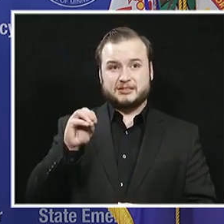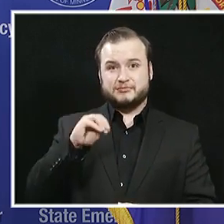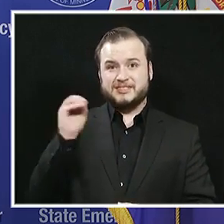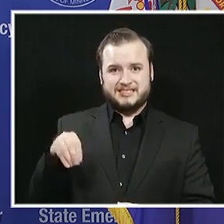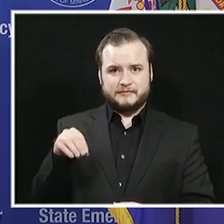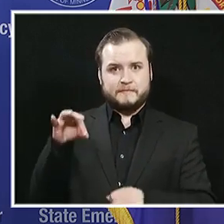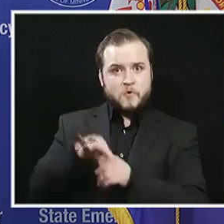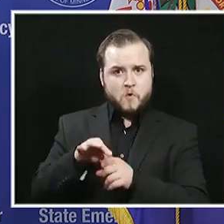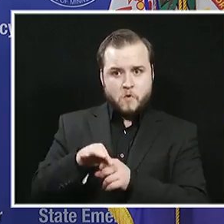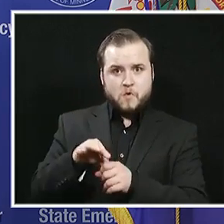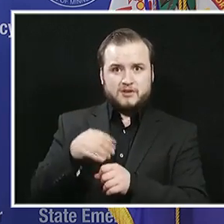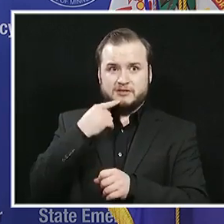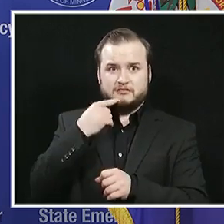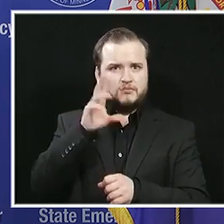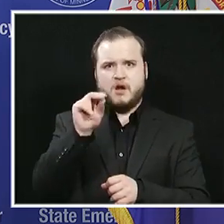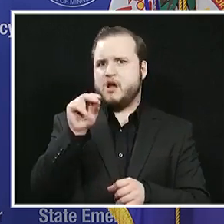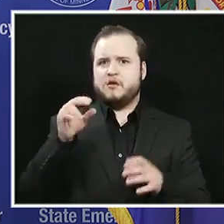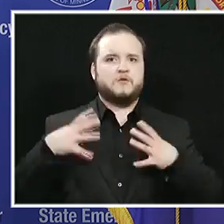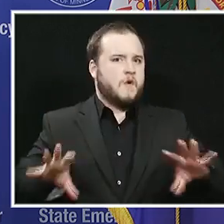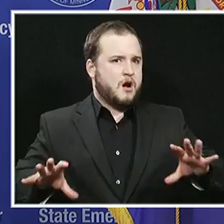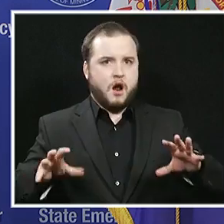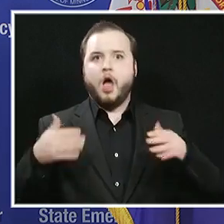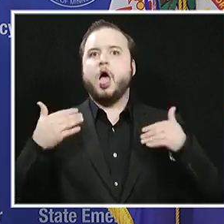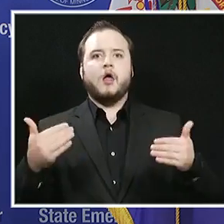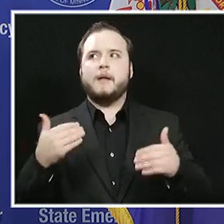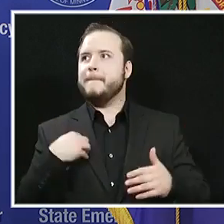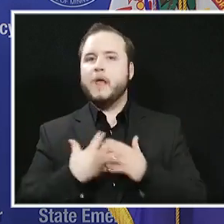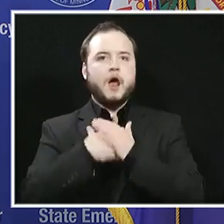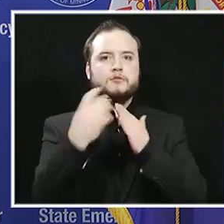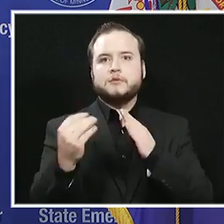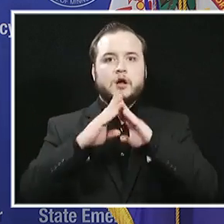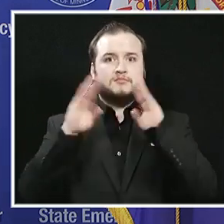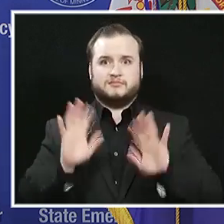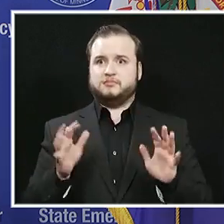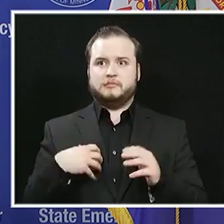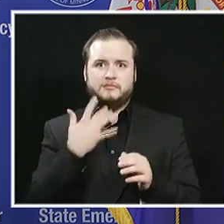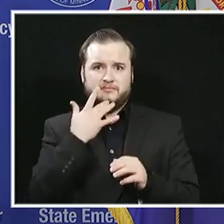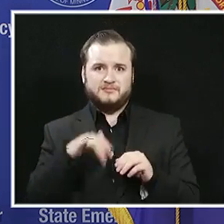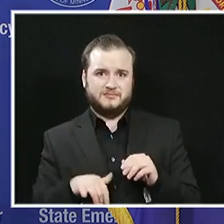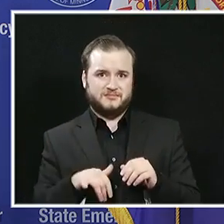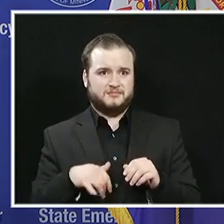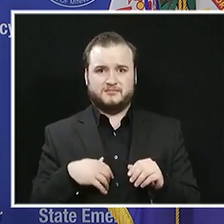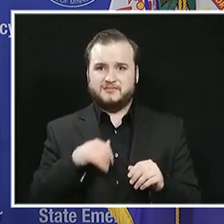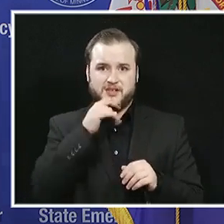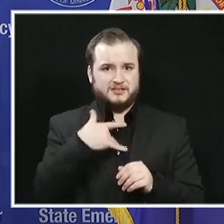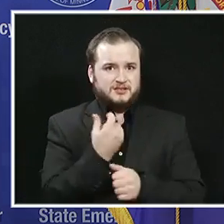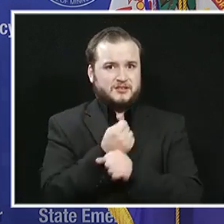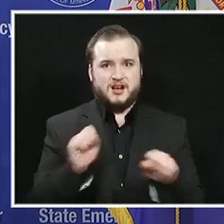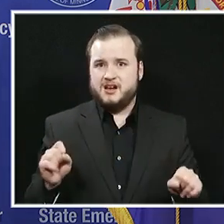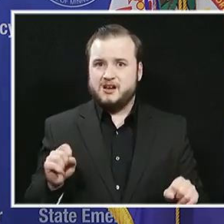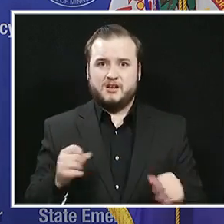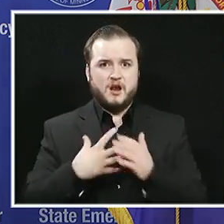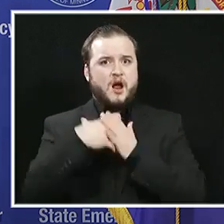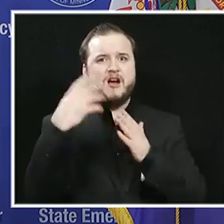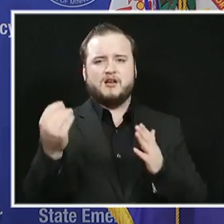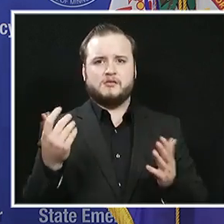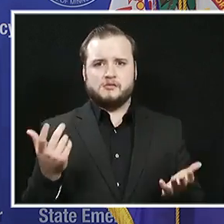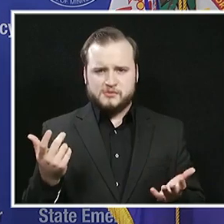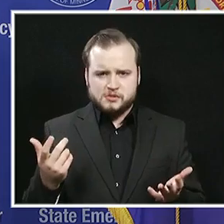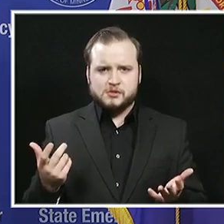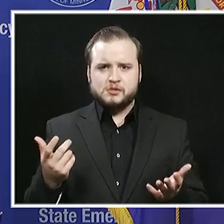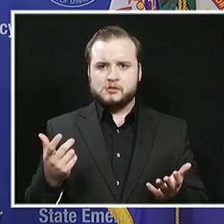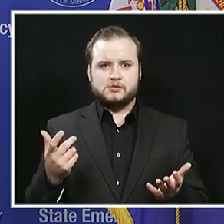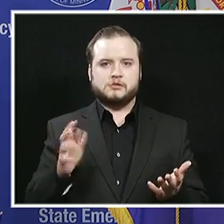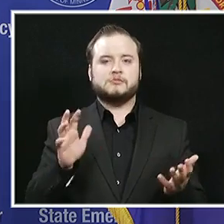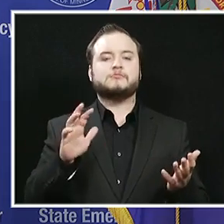this point in time feel like they can do that. So I think I don't think it's fair to say the goalposts are moved. I've never said we would be out of this. I'm not saying